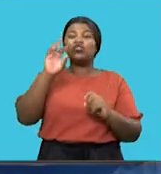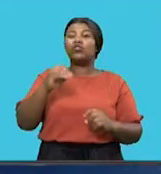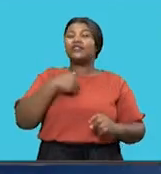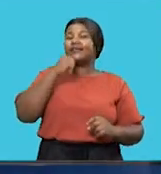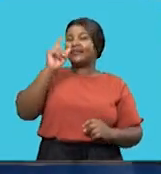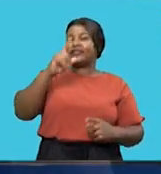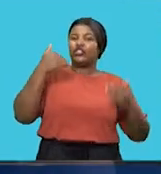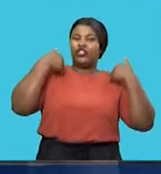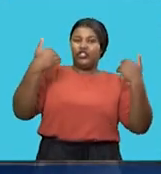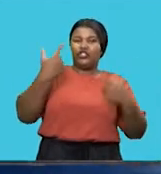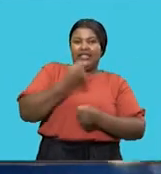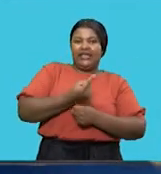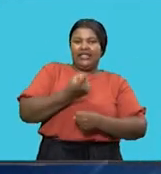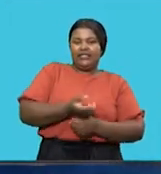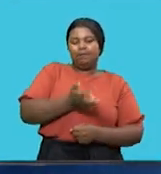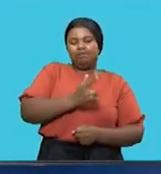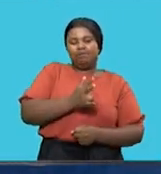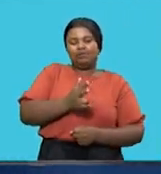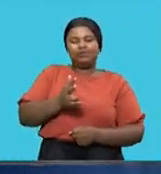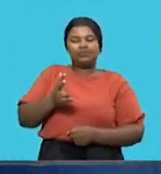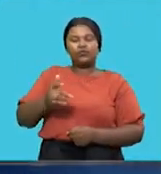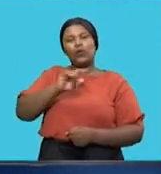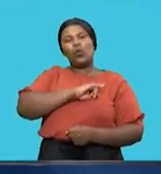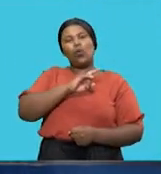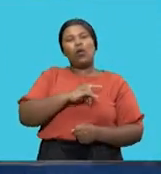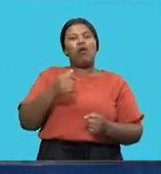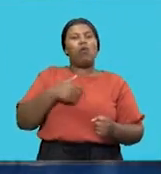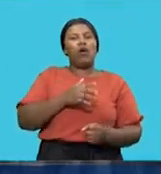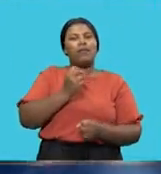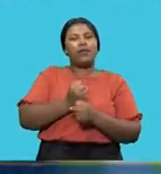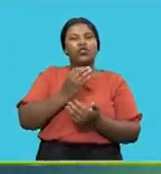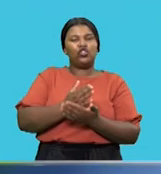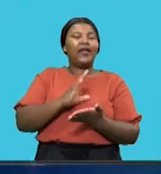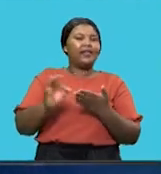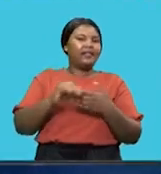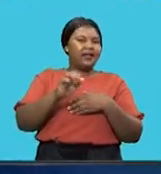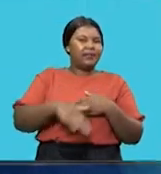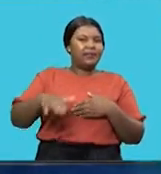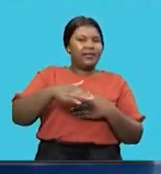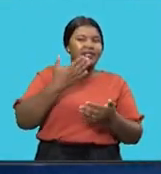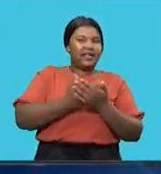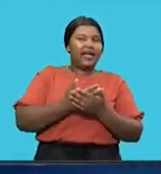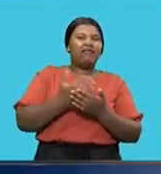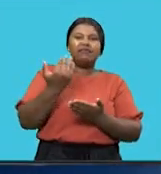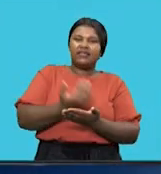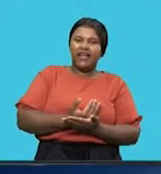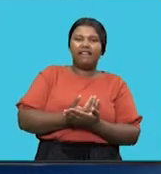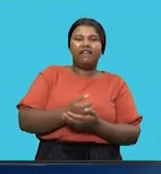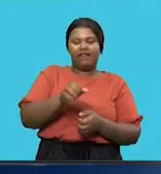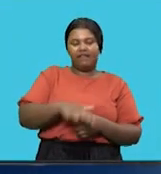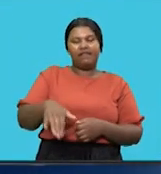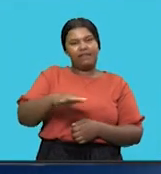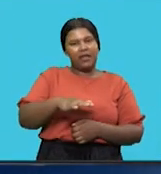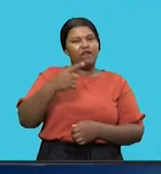at taxi ranks because there are many people who move there. Let's keep our environment so that we can preserve the earth for the future.